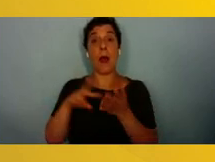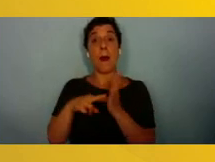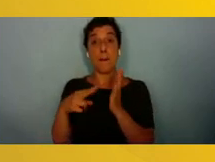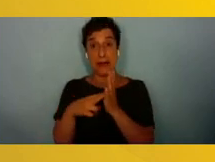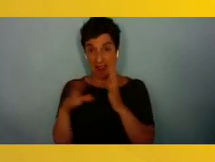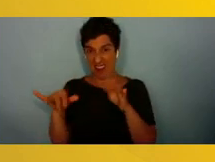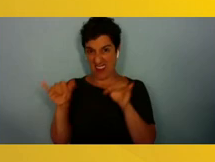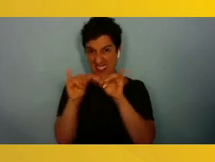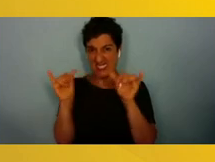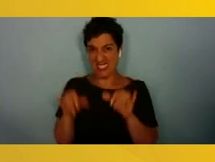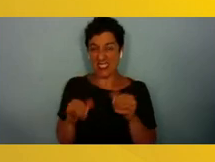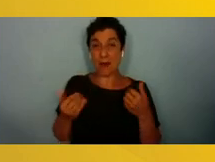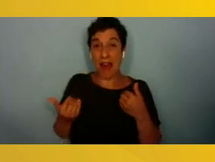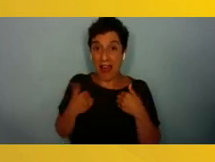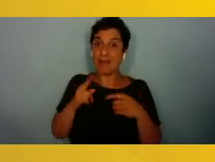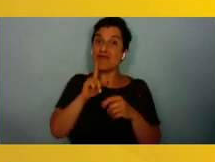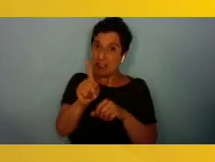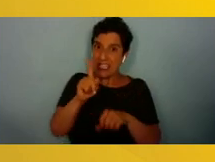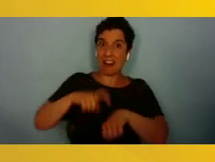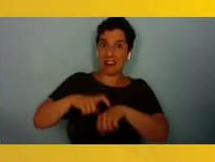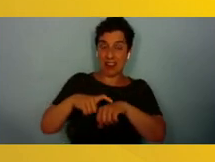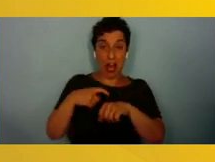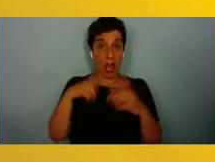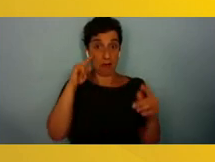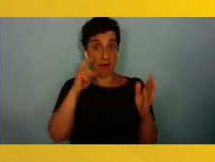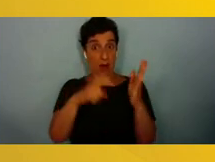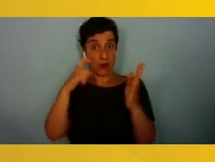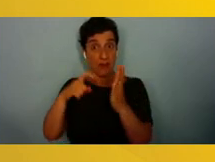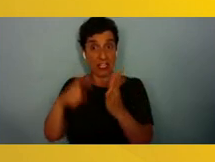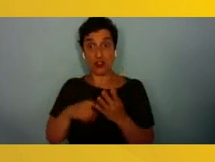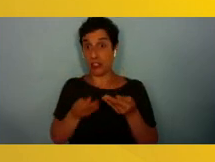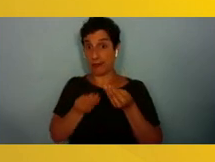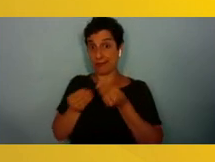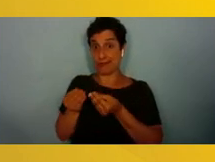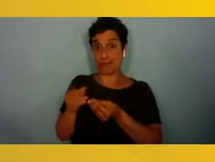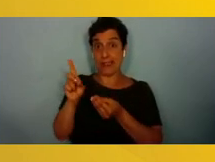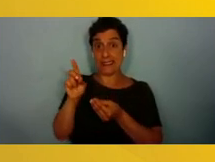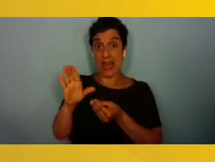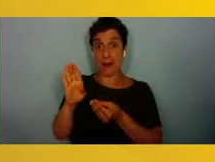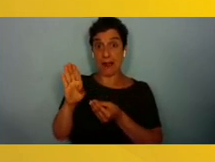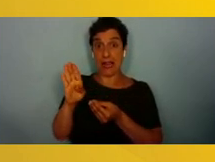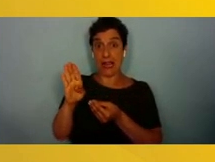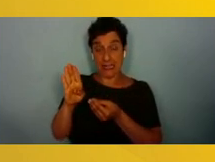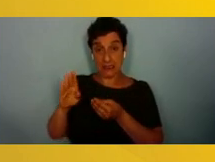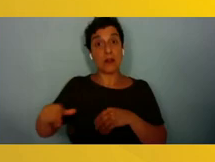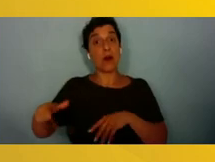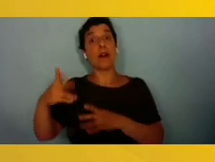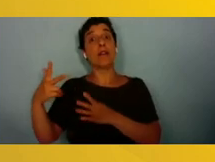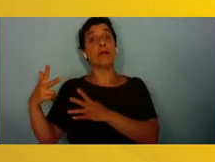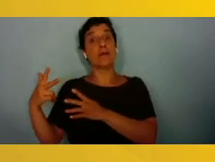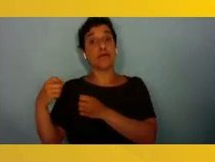of real-time whale observations entered in a database so that ships could